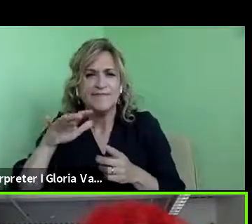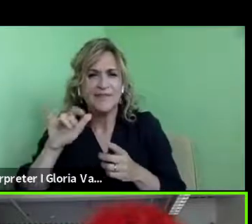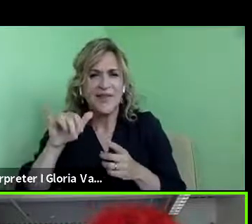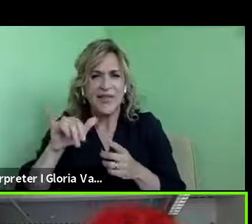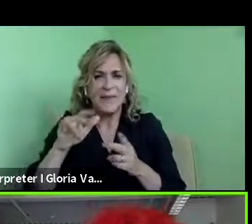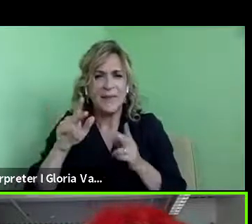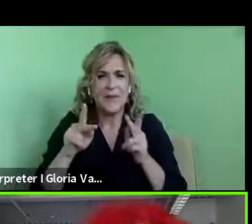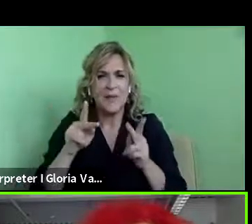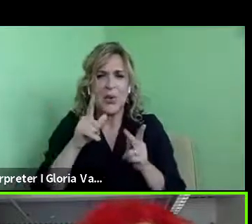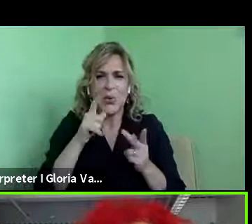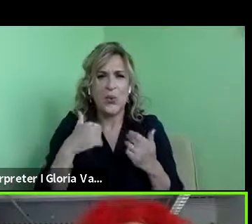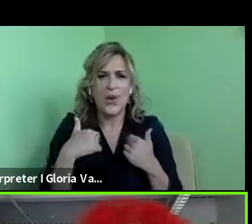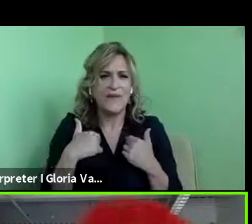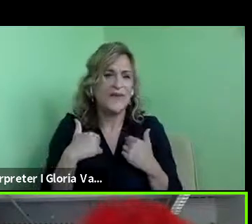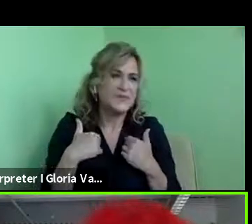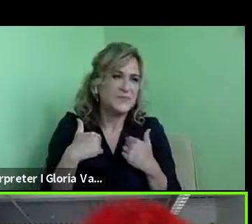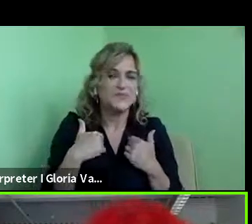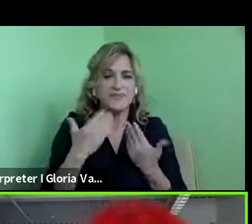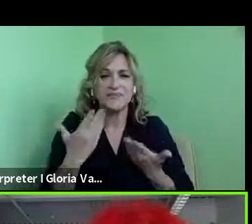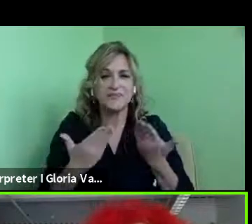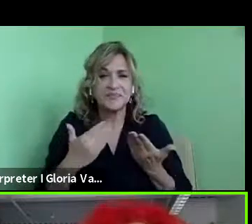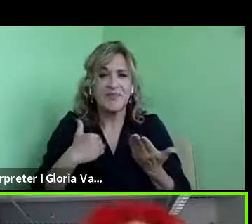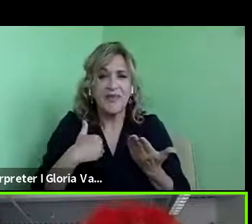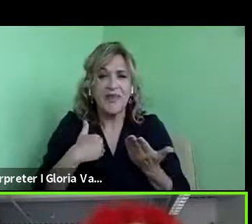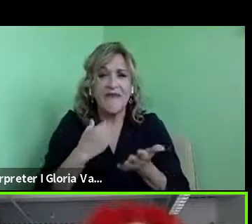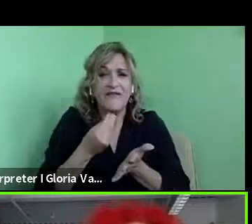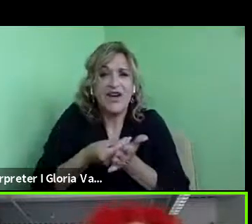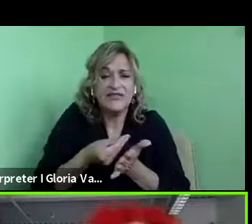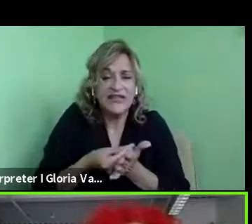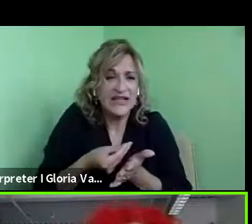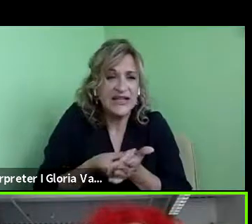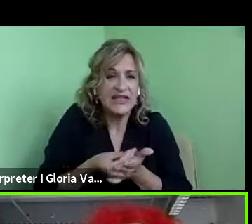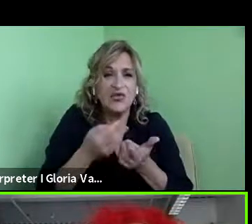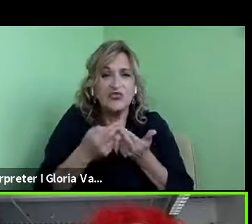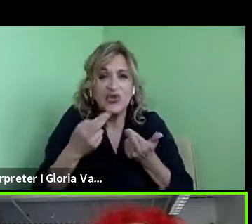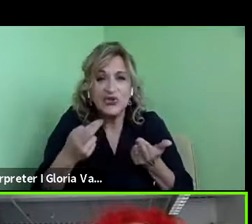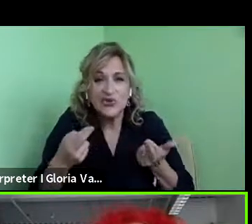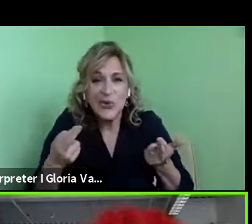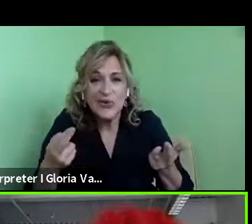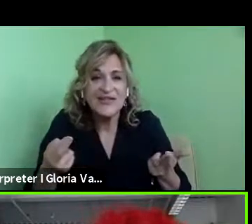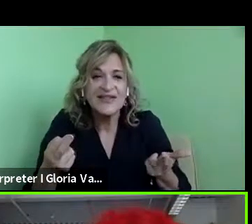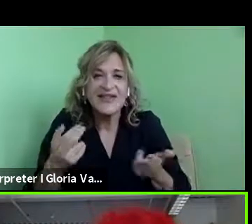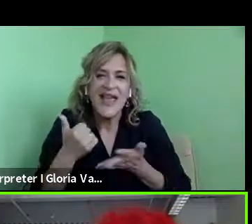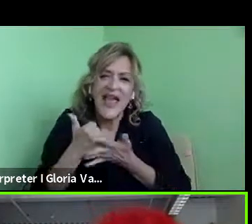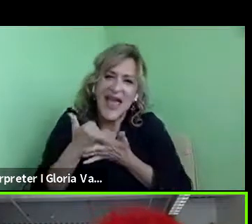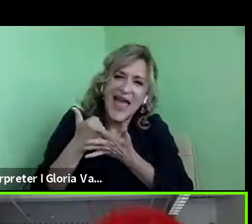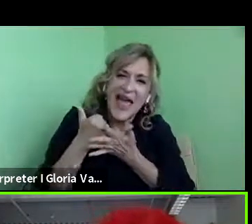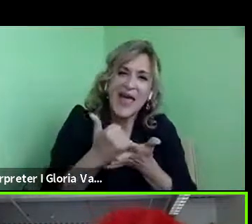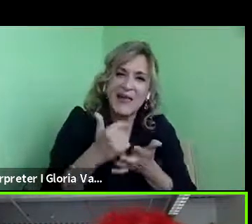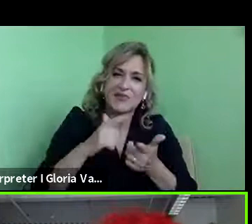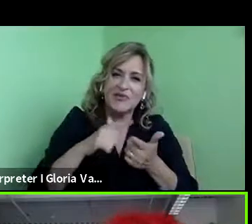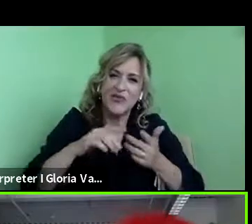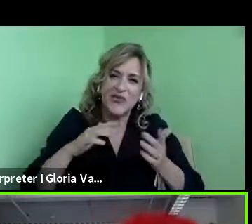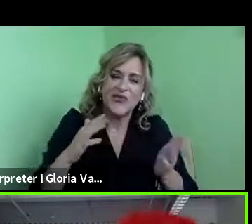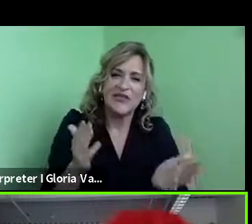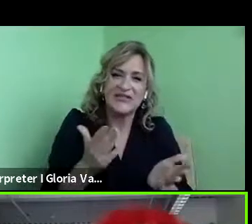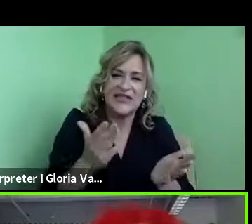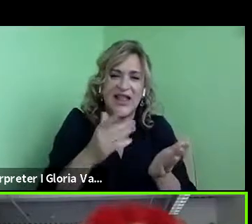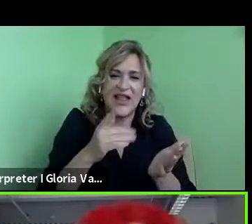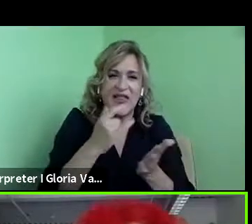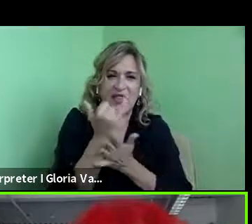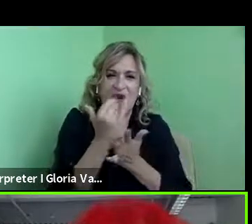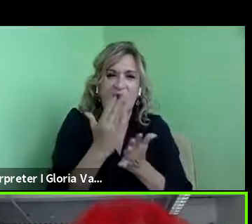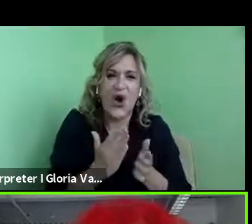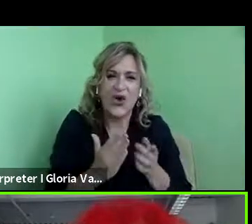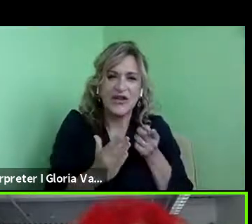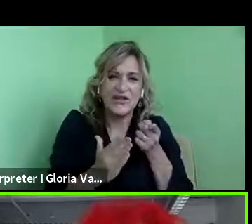the people that have maybe more of the funding or sources, resources, help facilitate the artists, and then the artists don't have to go